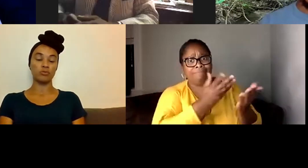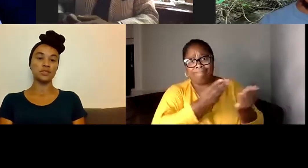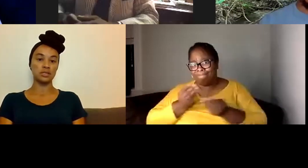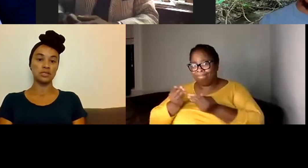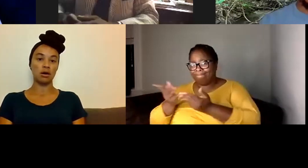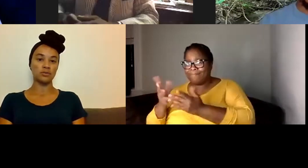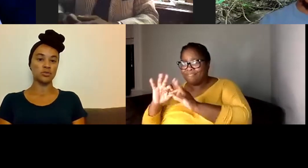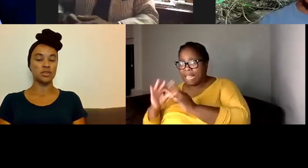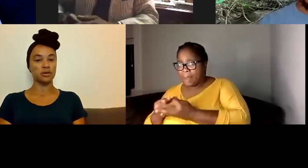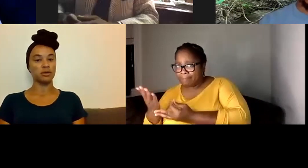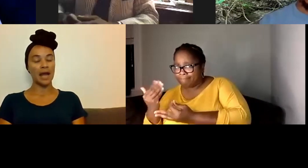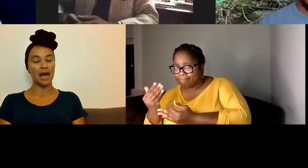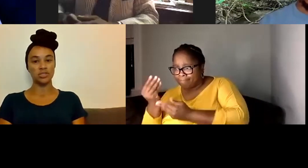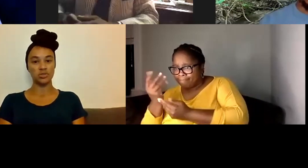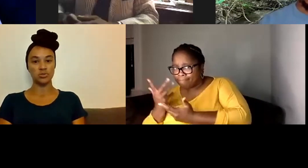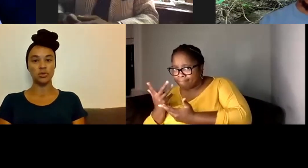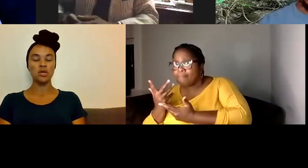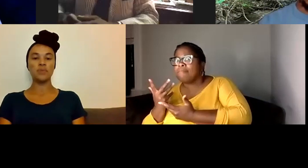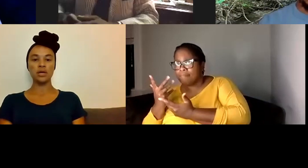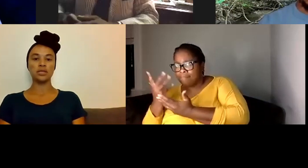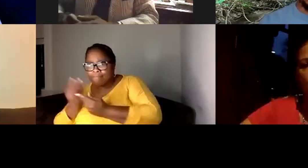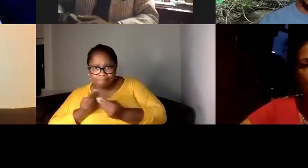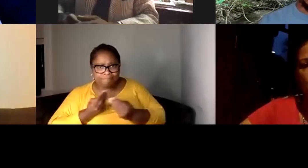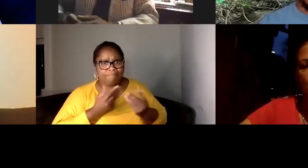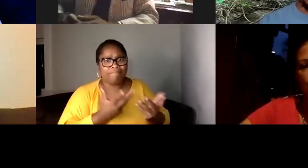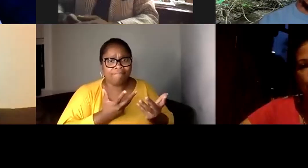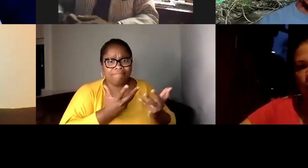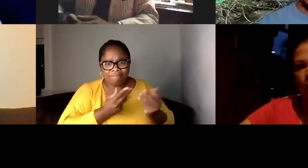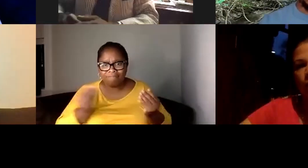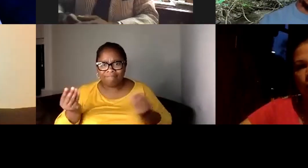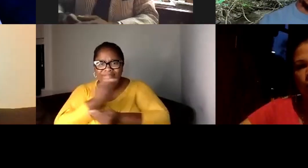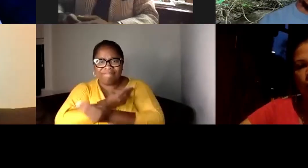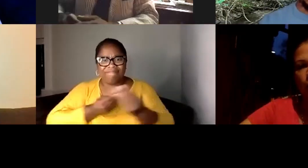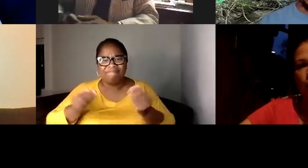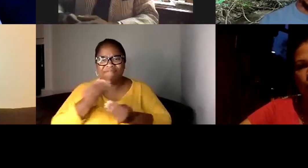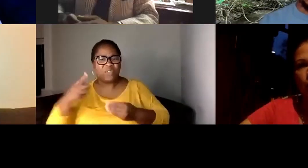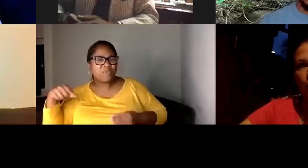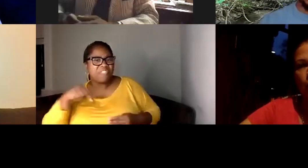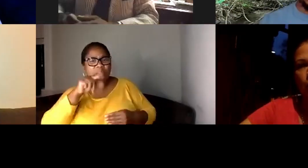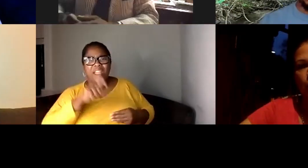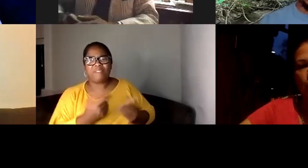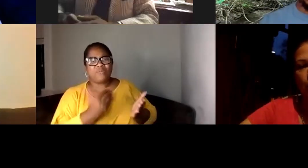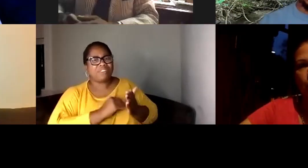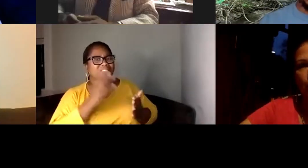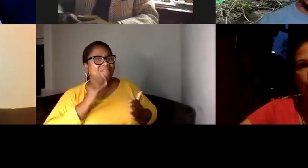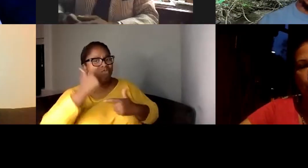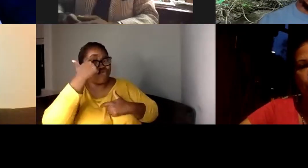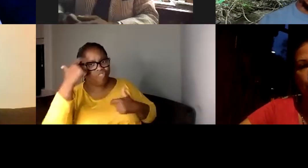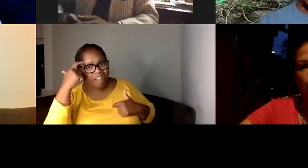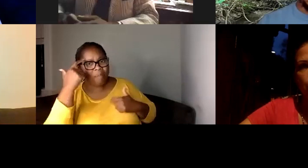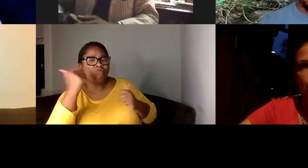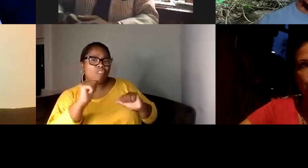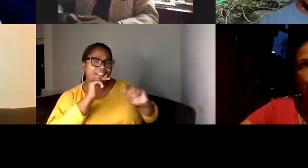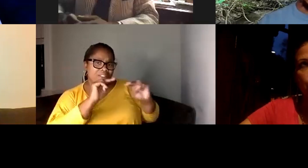their voice on these calls so that they're not having to be on these calls and have to deal with the additional trauma of having to be in